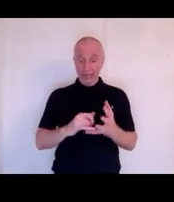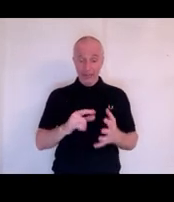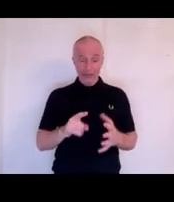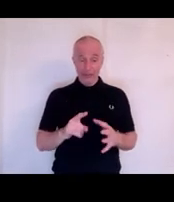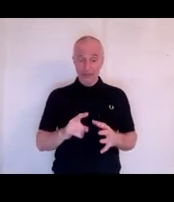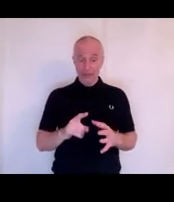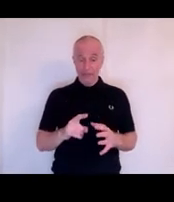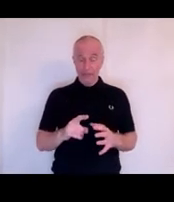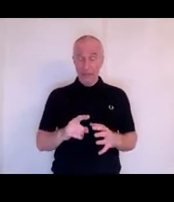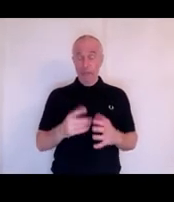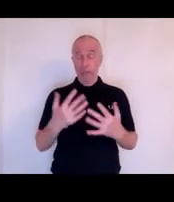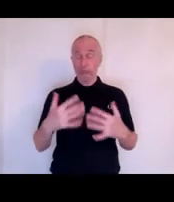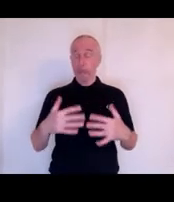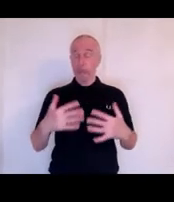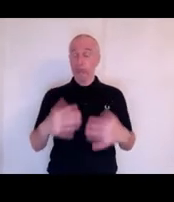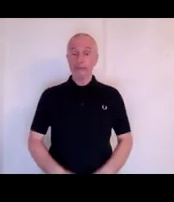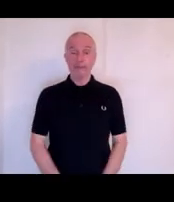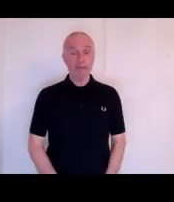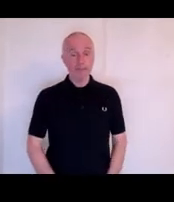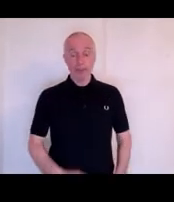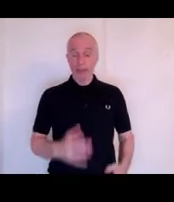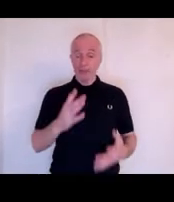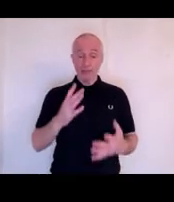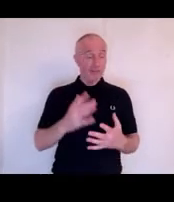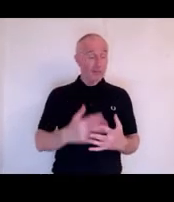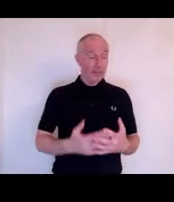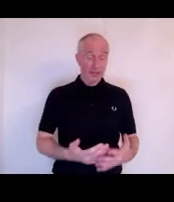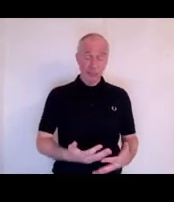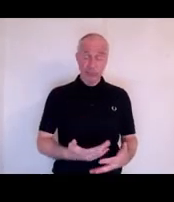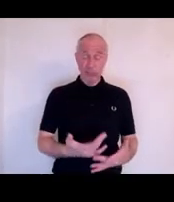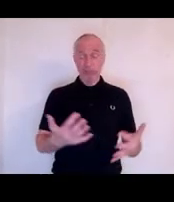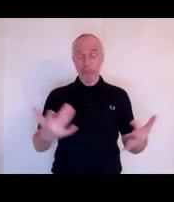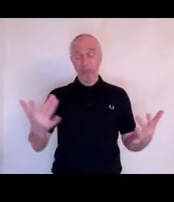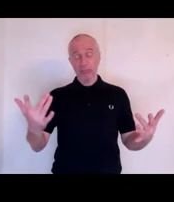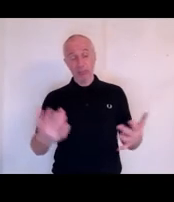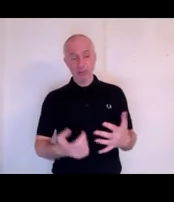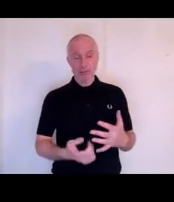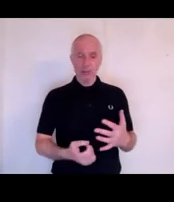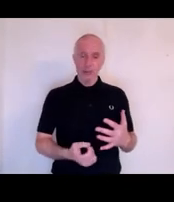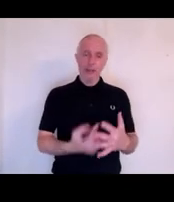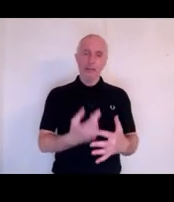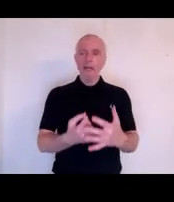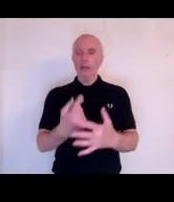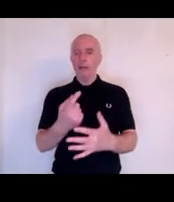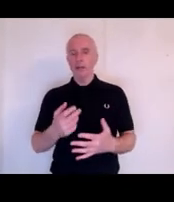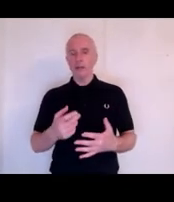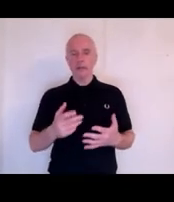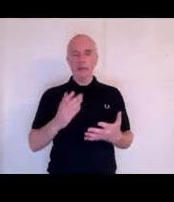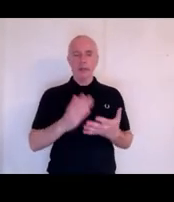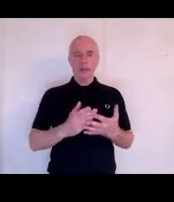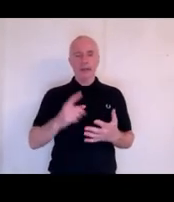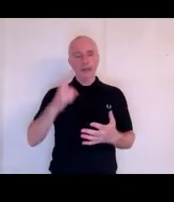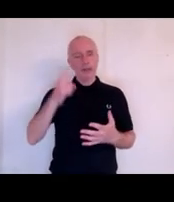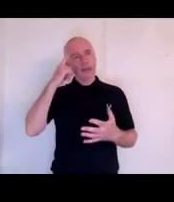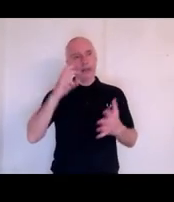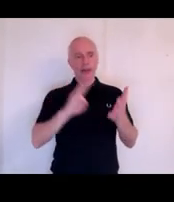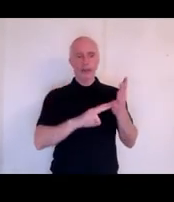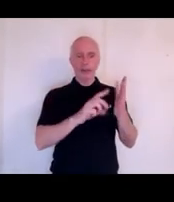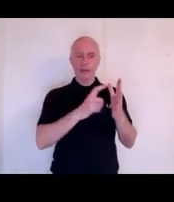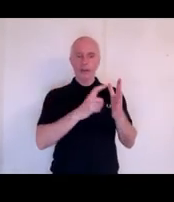So because we've got so many events, what we can actually start to do is treat this as a macro problem and a far wider problem.